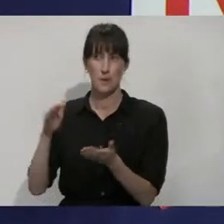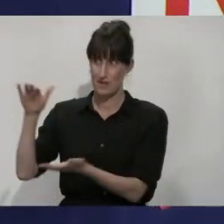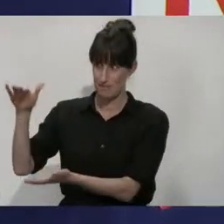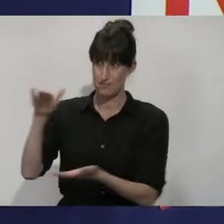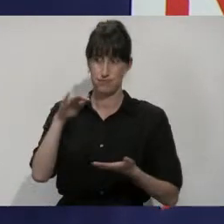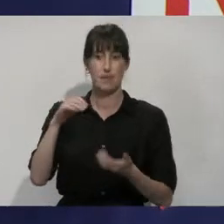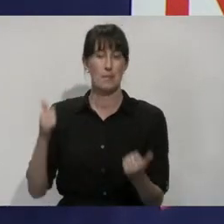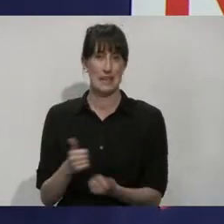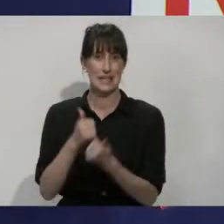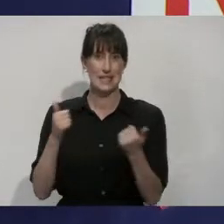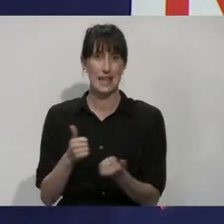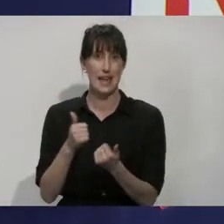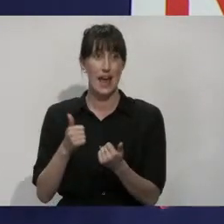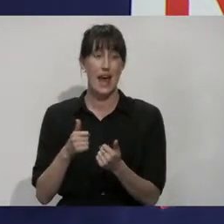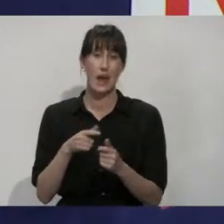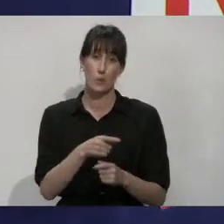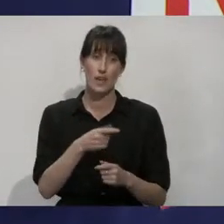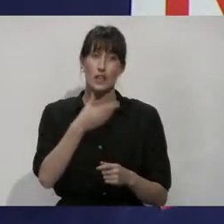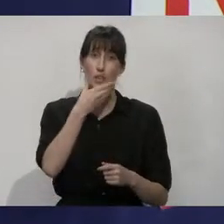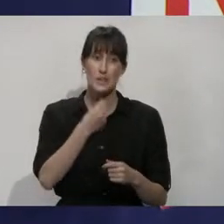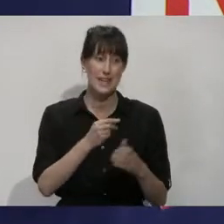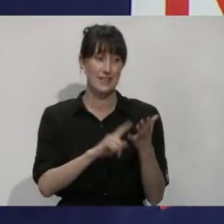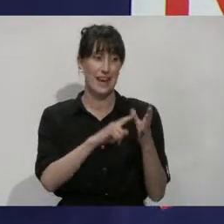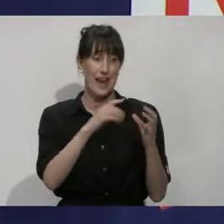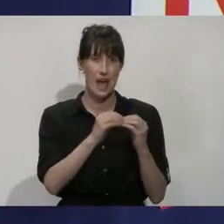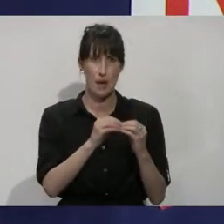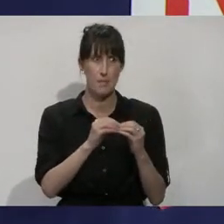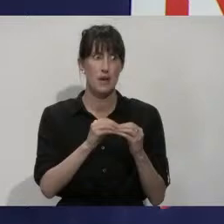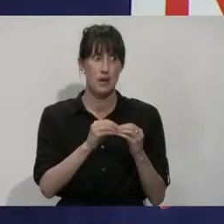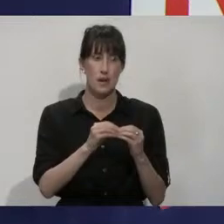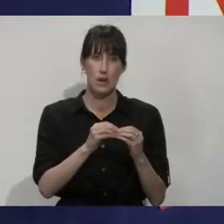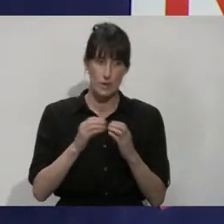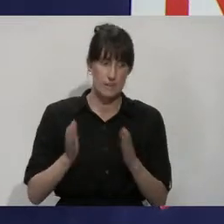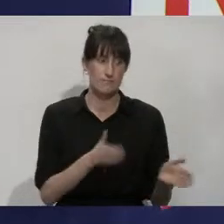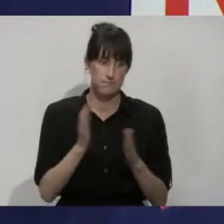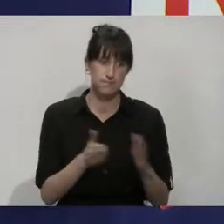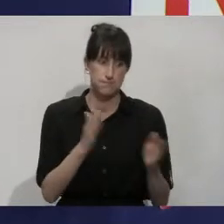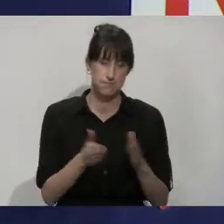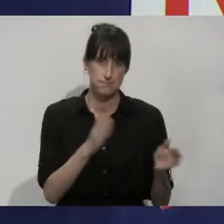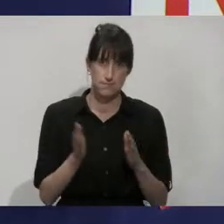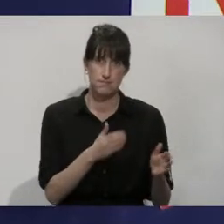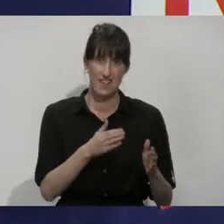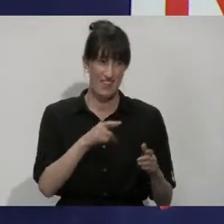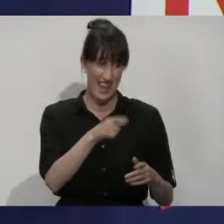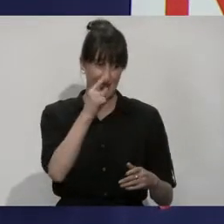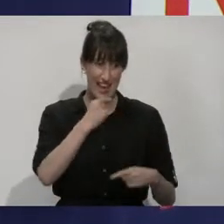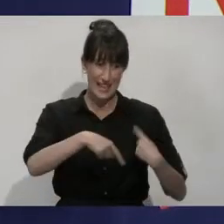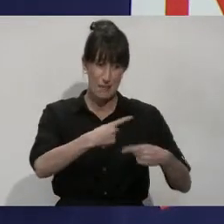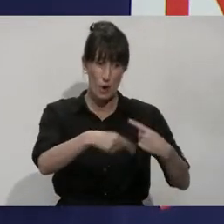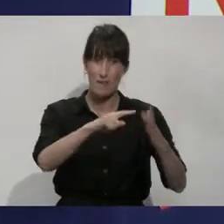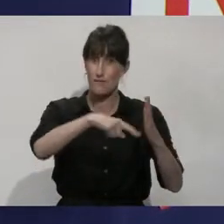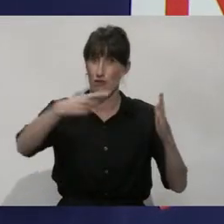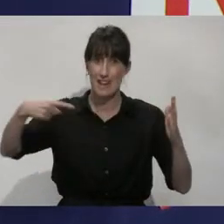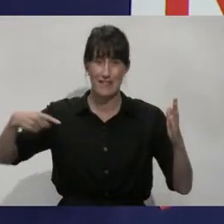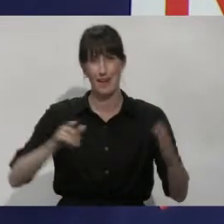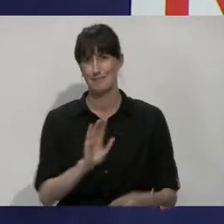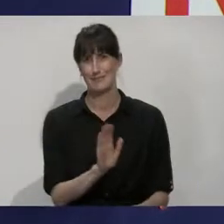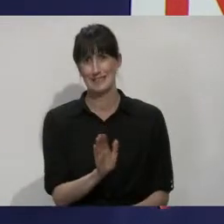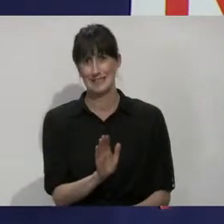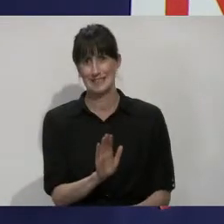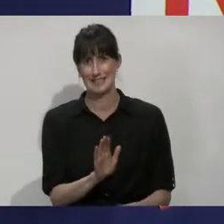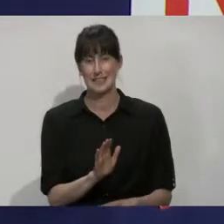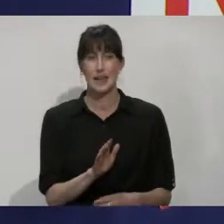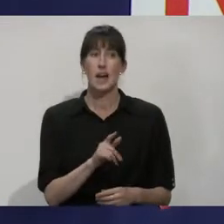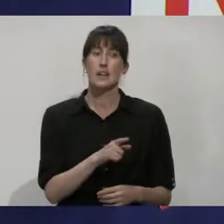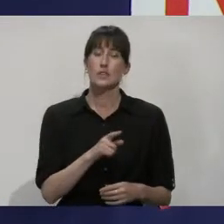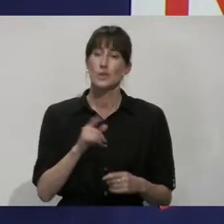full, you know, to the fullest extent, and that won't be able to be sustained indefinitely. And so we've seen a bit of an easing back